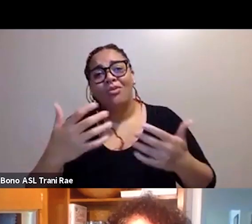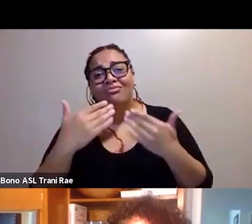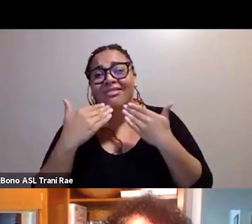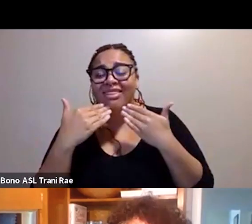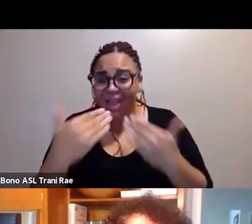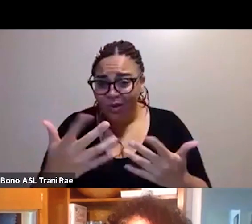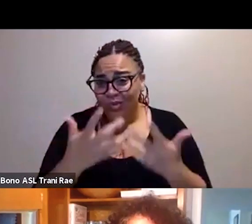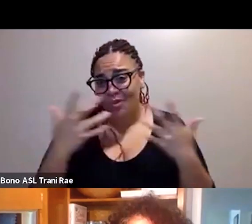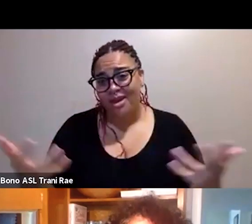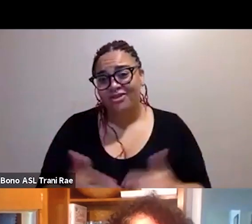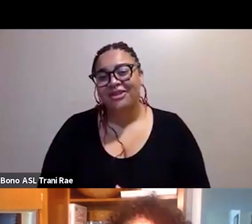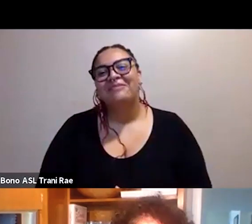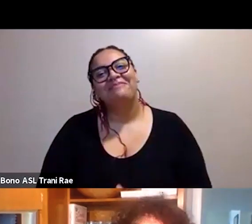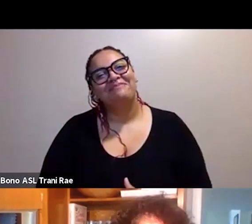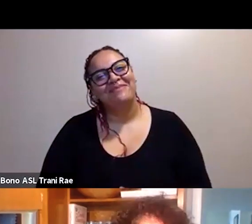much.